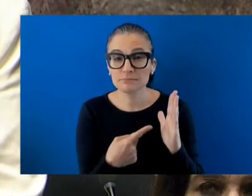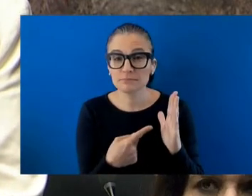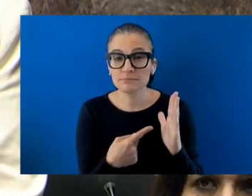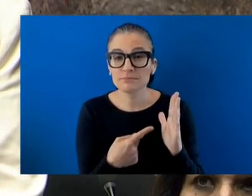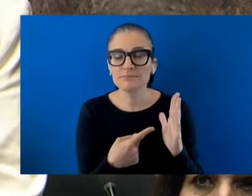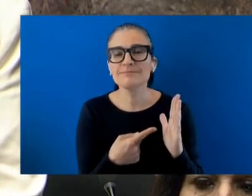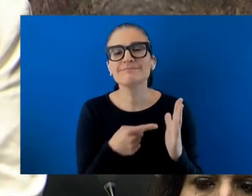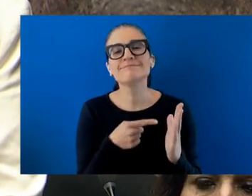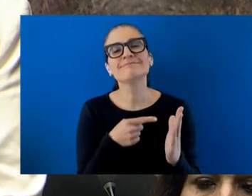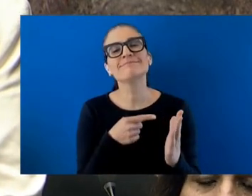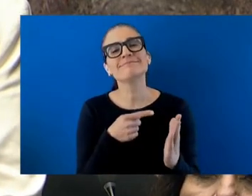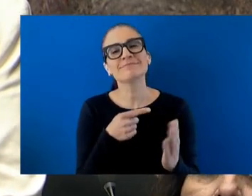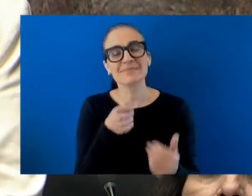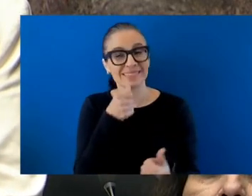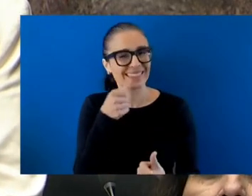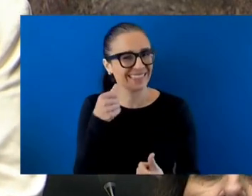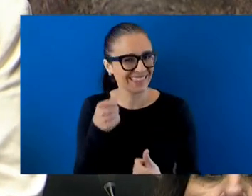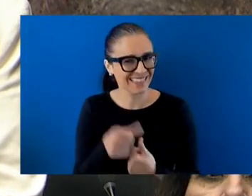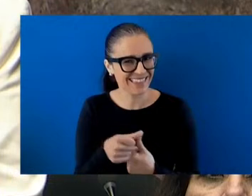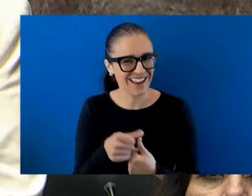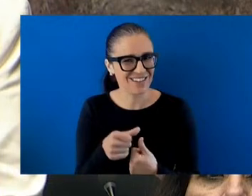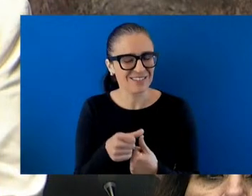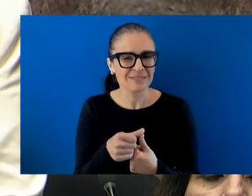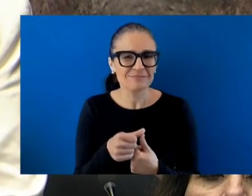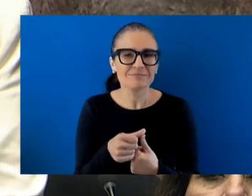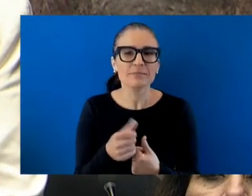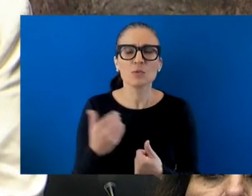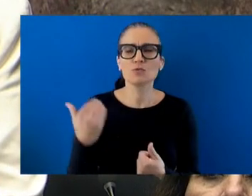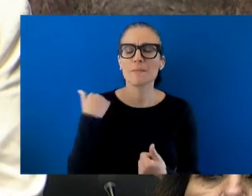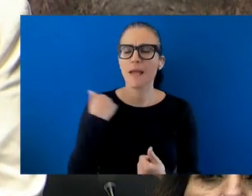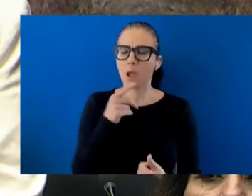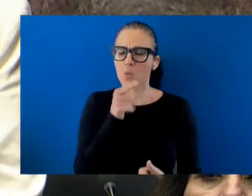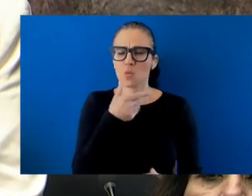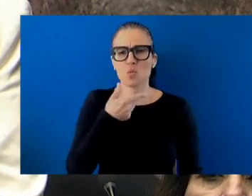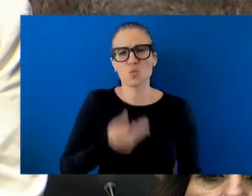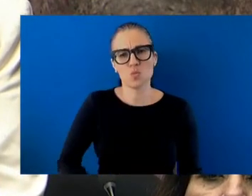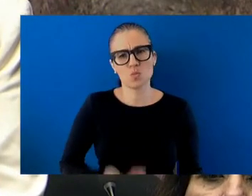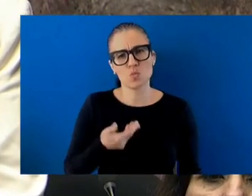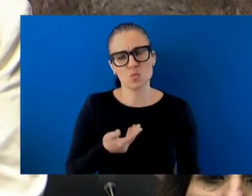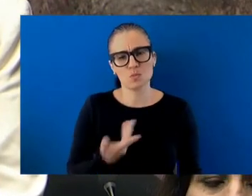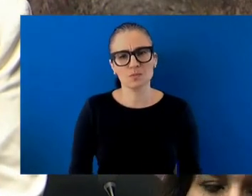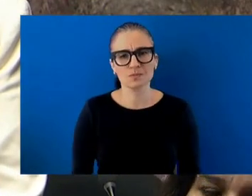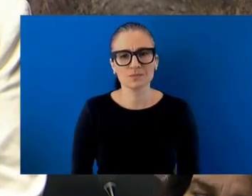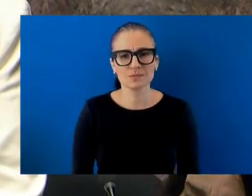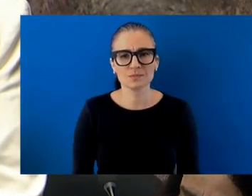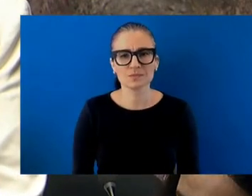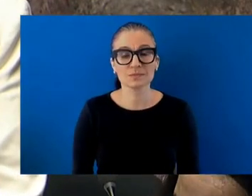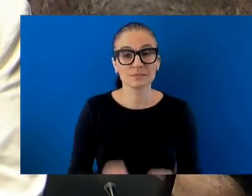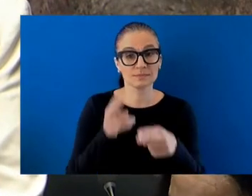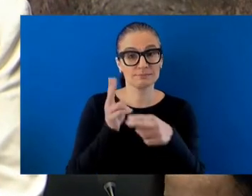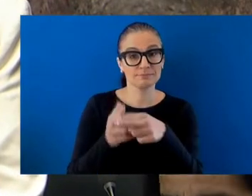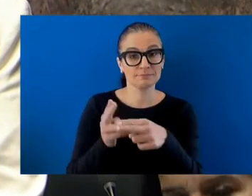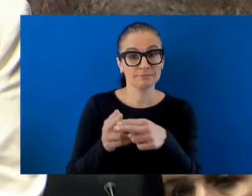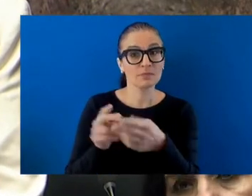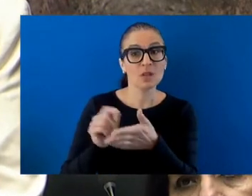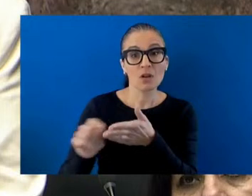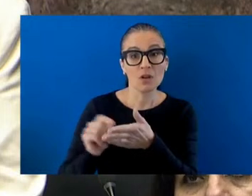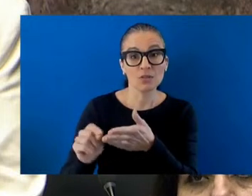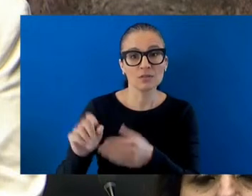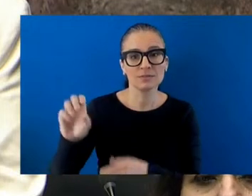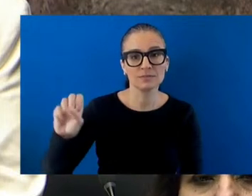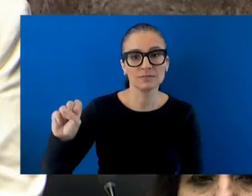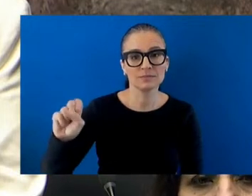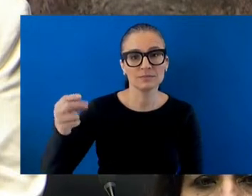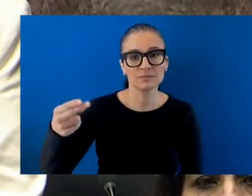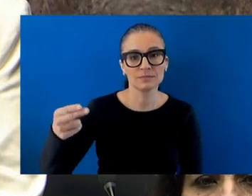am by Shane Koizan. Today's lesson is the same as every day before it, because the class has been struggling with